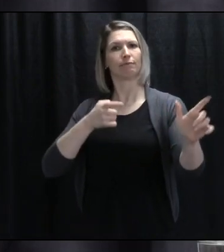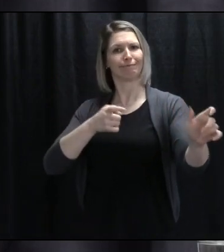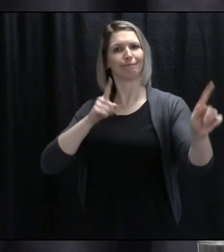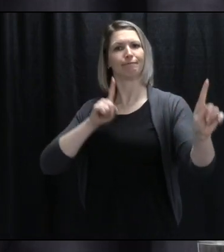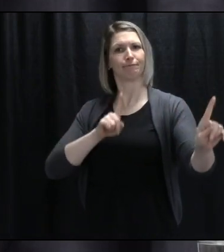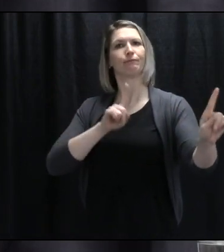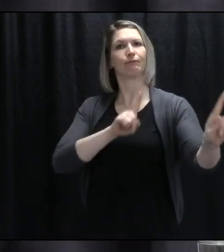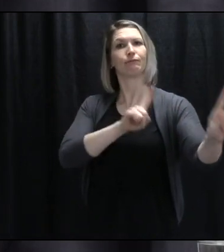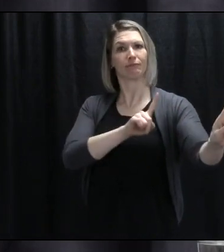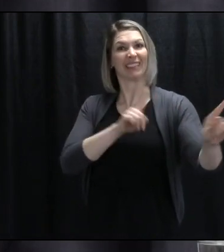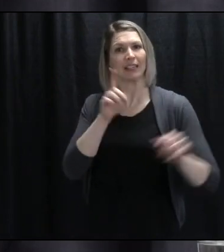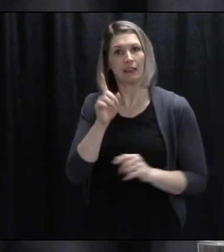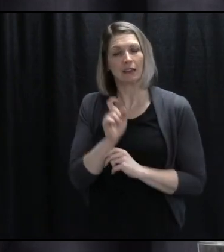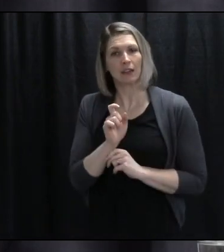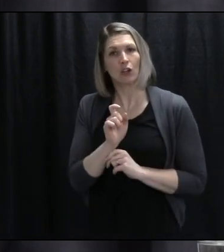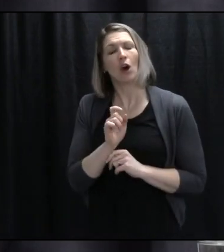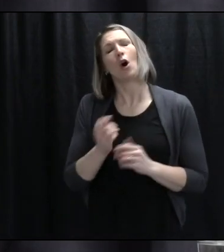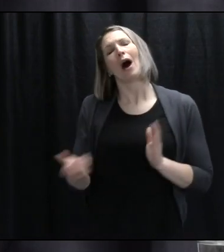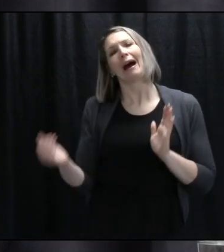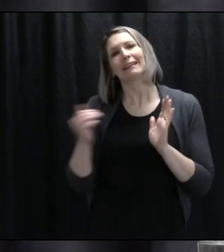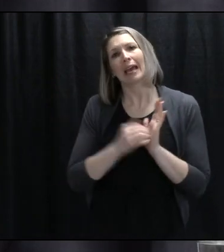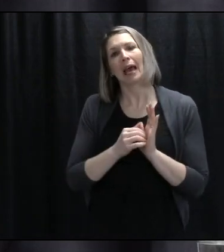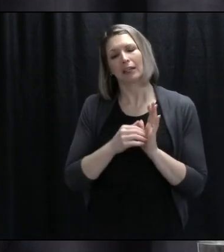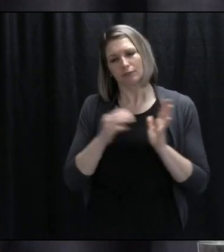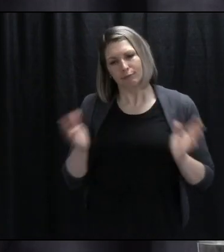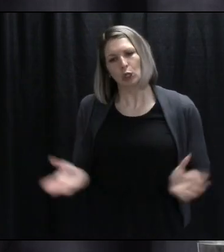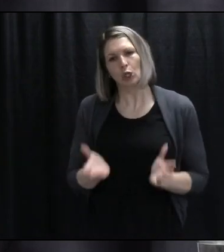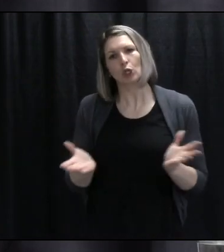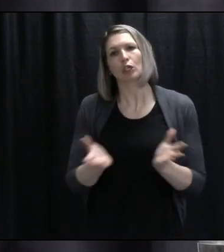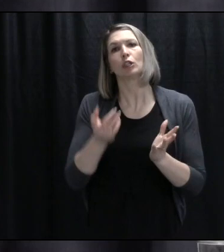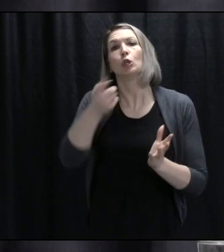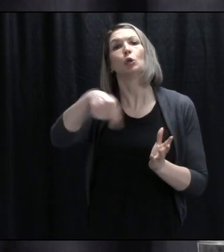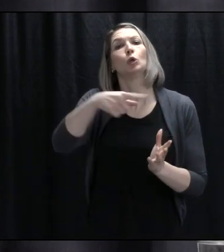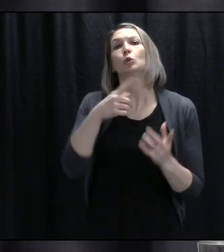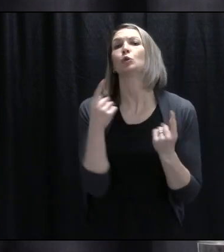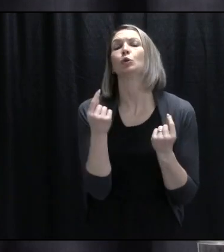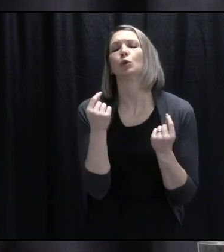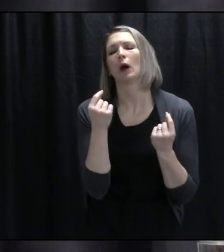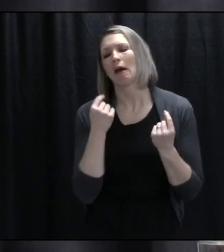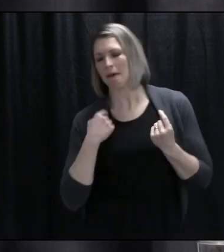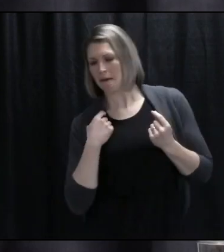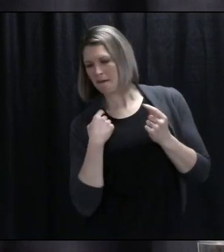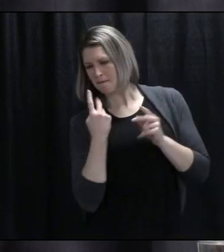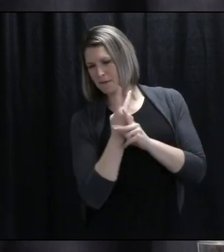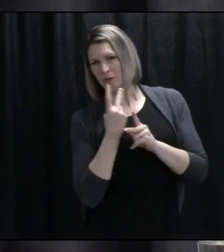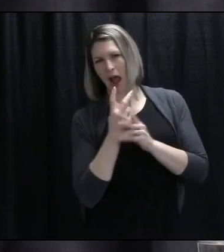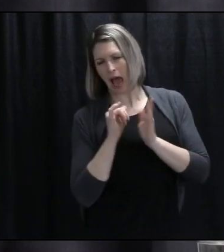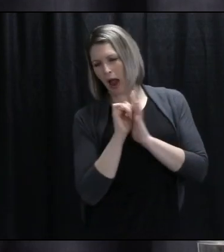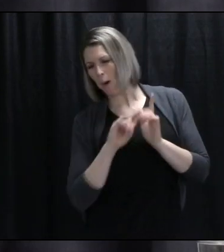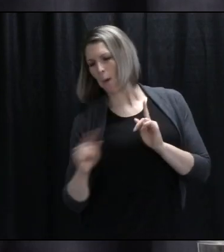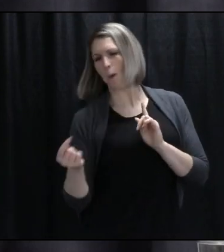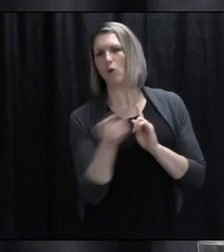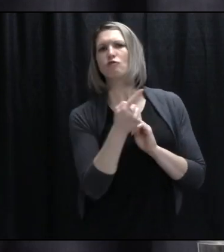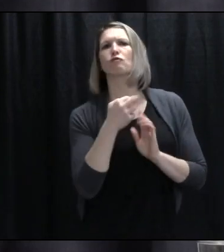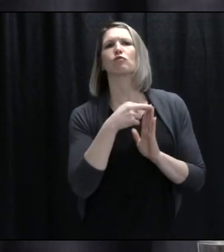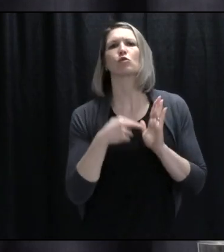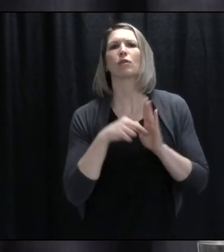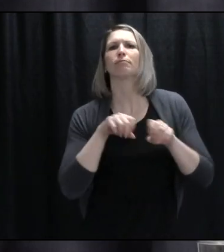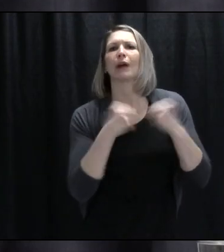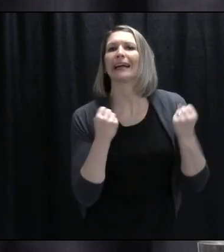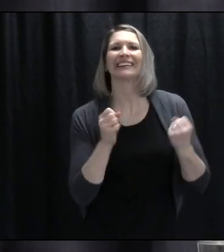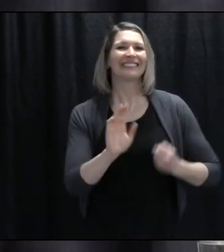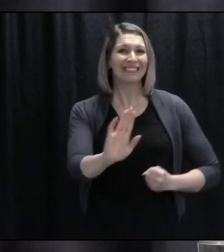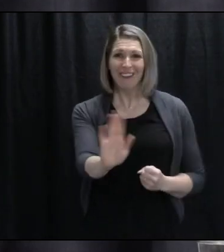to stop looking for loopholes. There is no way you can continue to try and find them